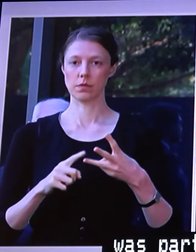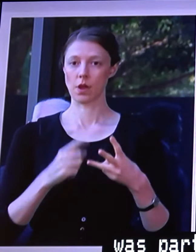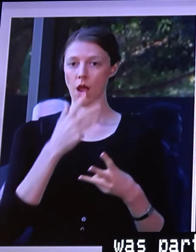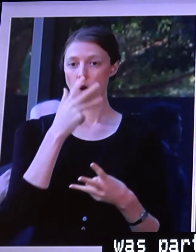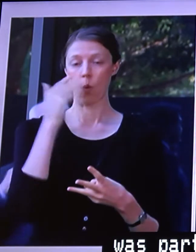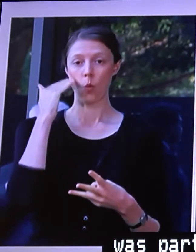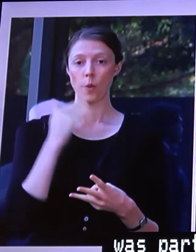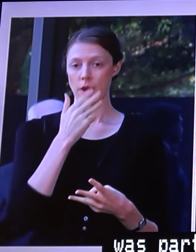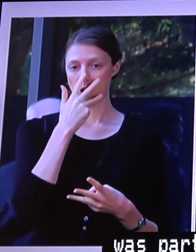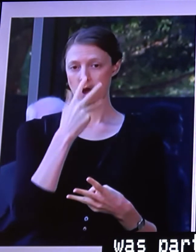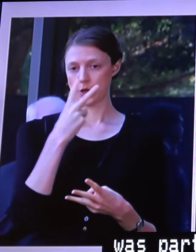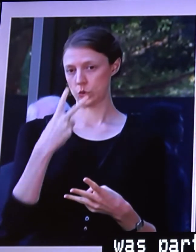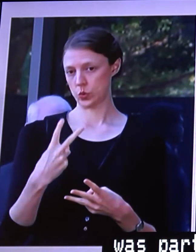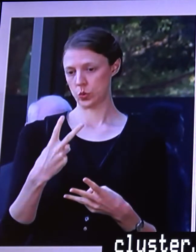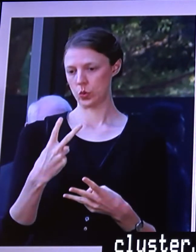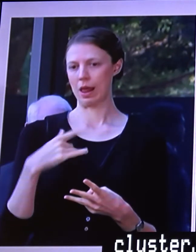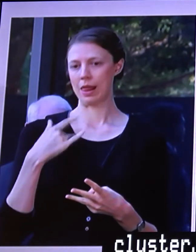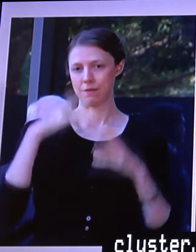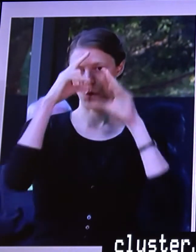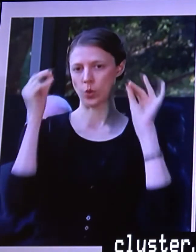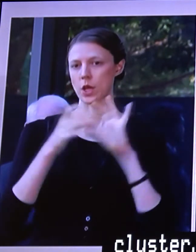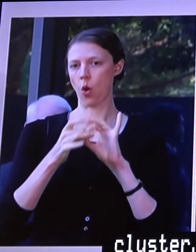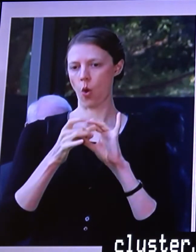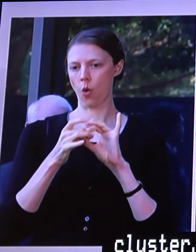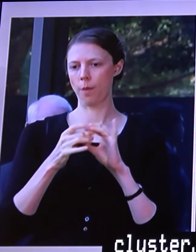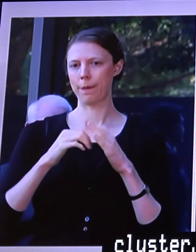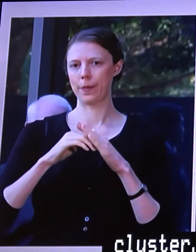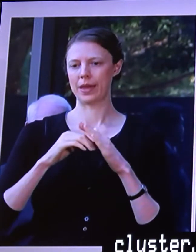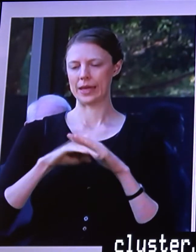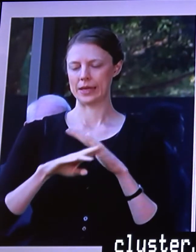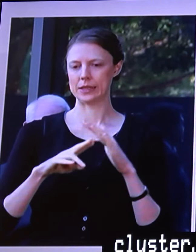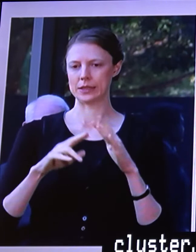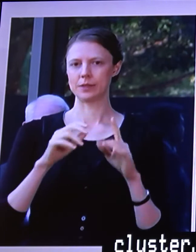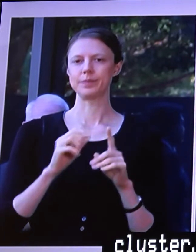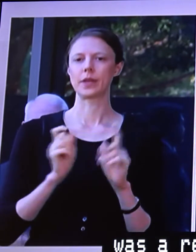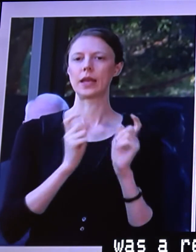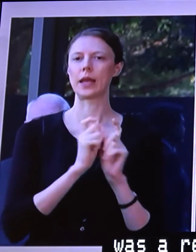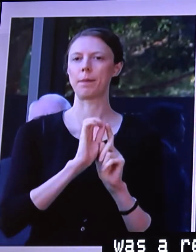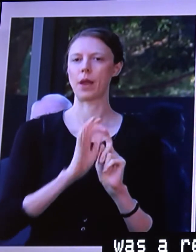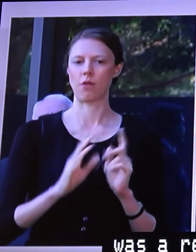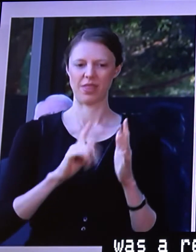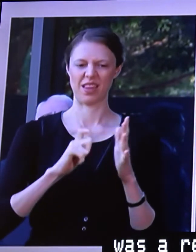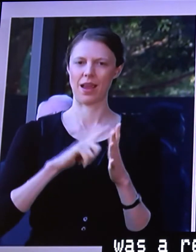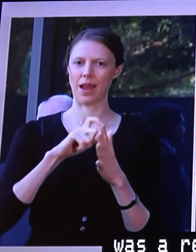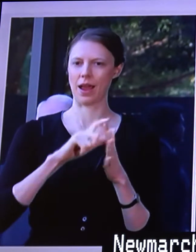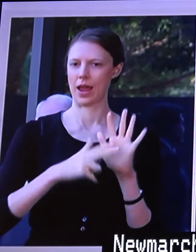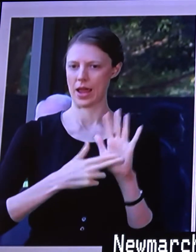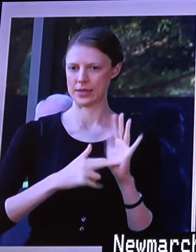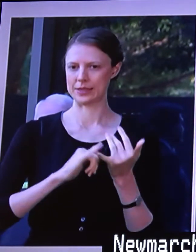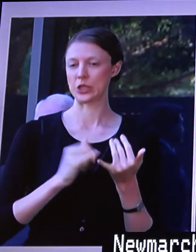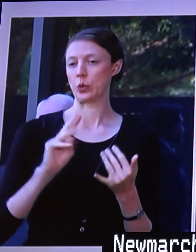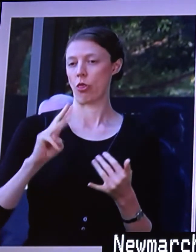Anglicare Newmarch House at Caddens and who is the 3rd death in that facility. There have been no new cases